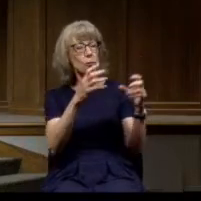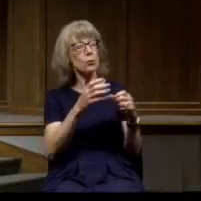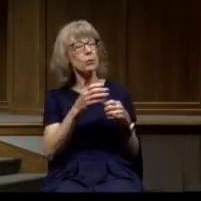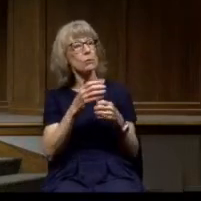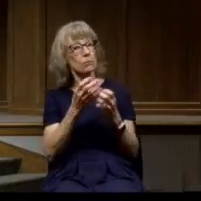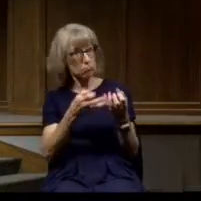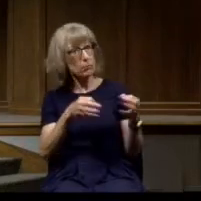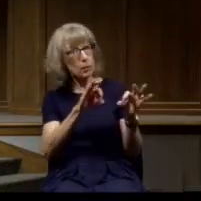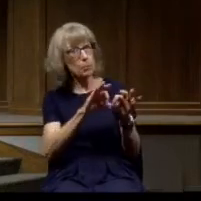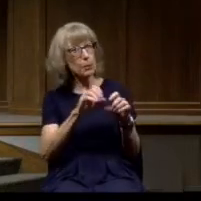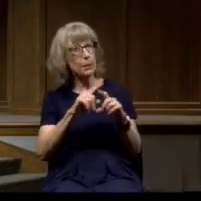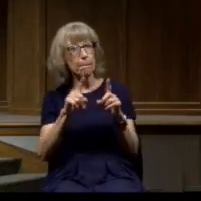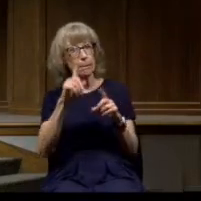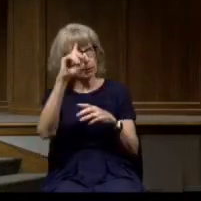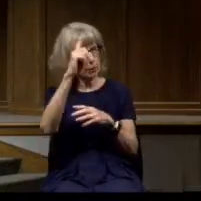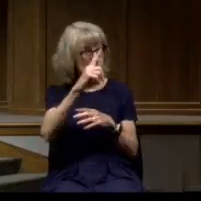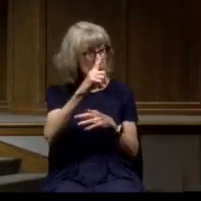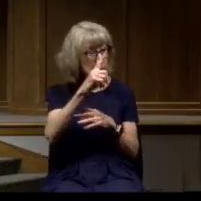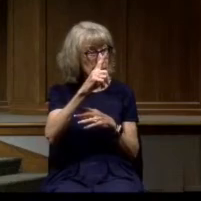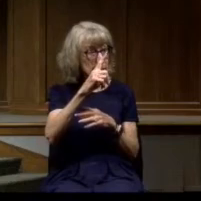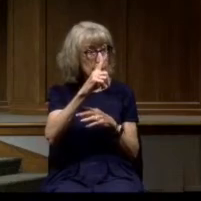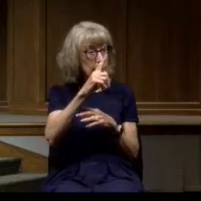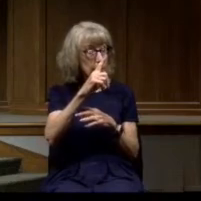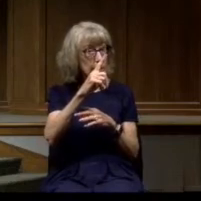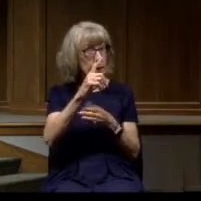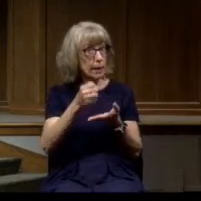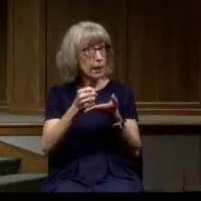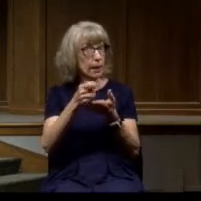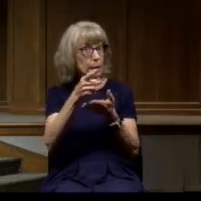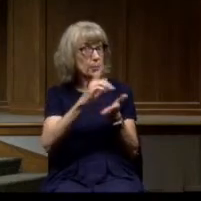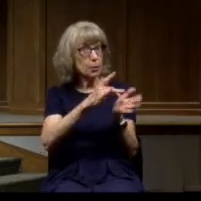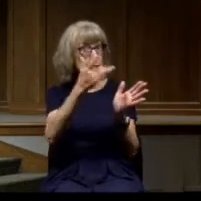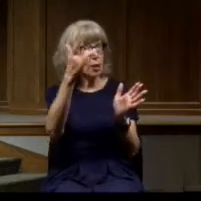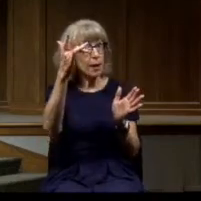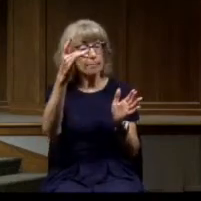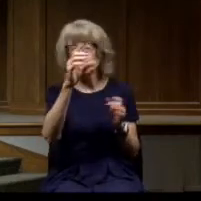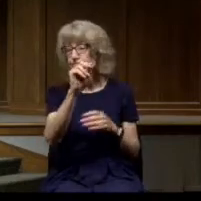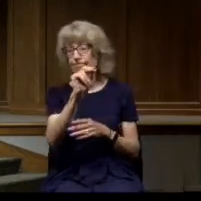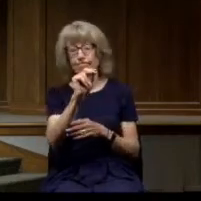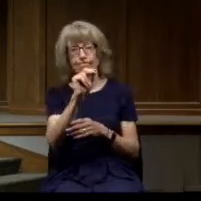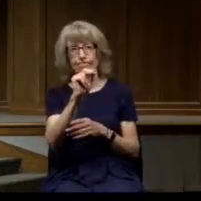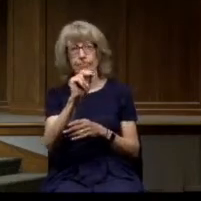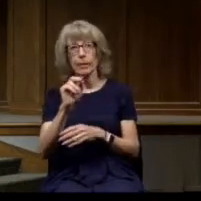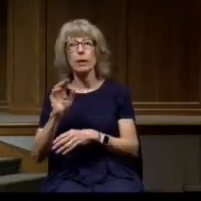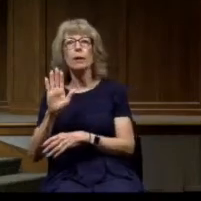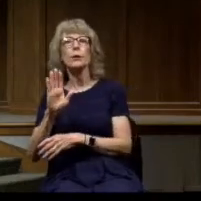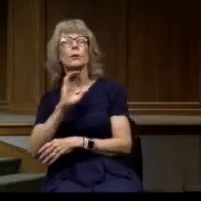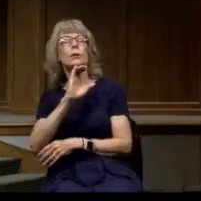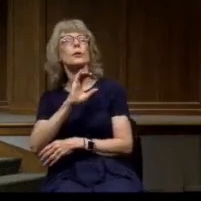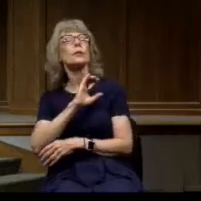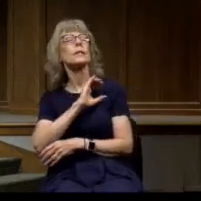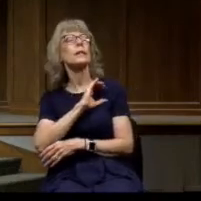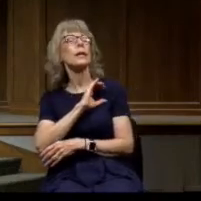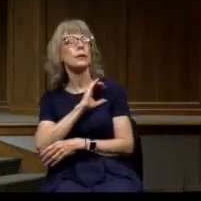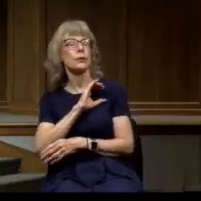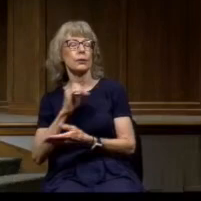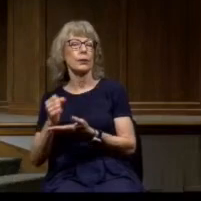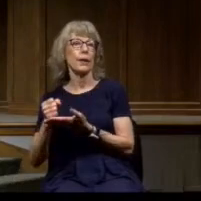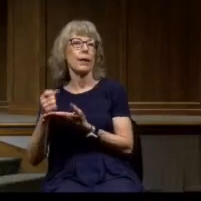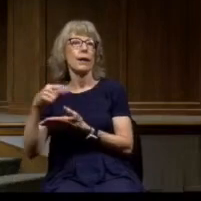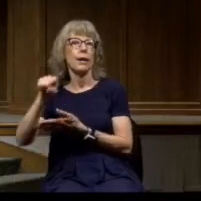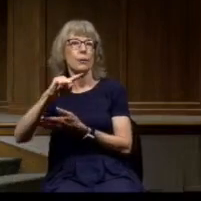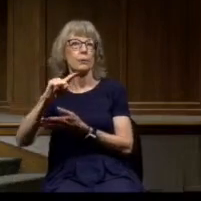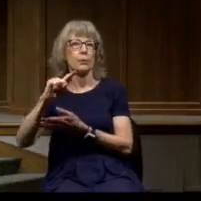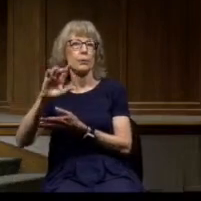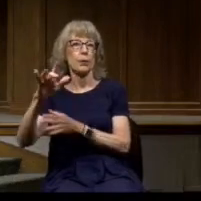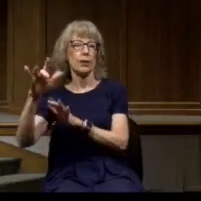But your intellect is not what makes you shine. It's your character that makes you shine. So fast forward to 1812.